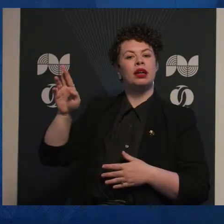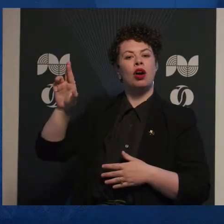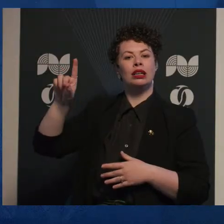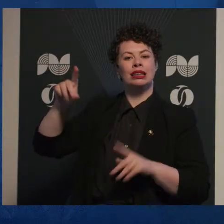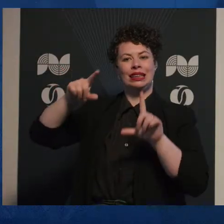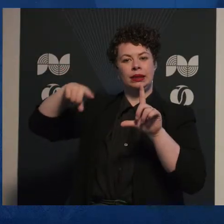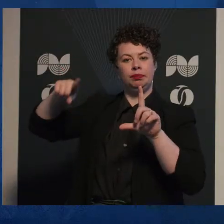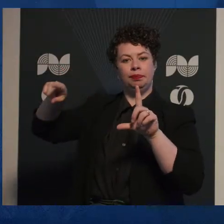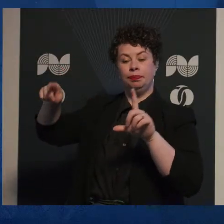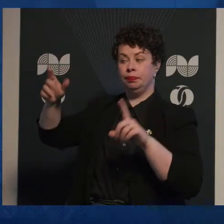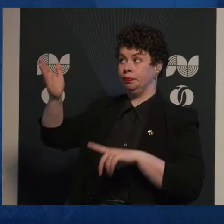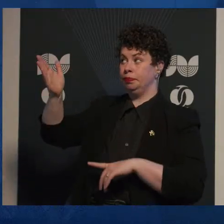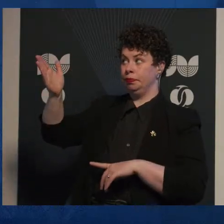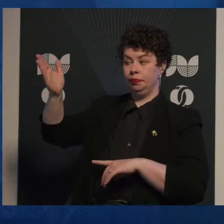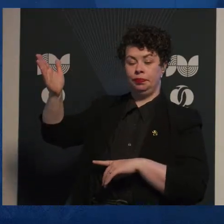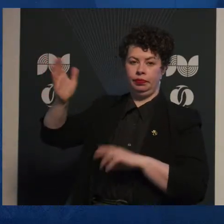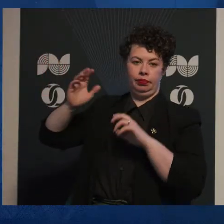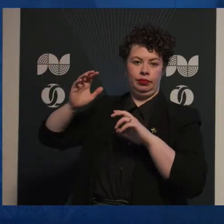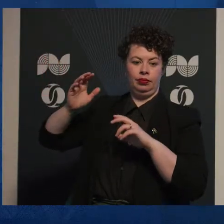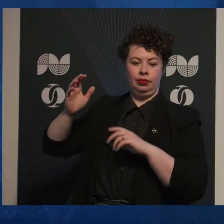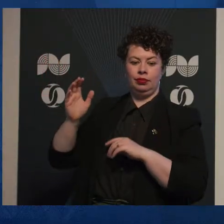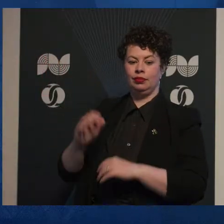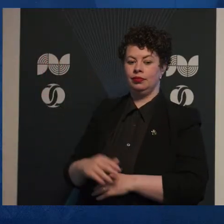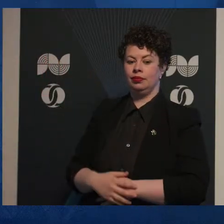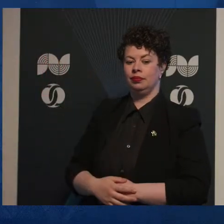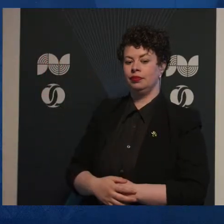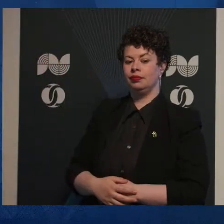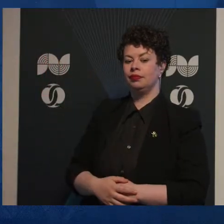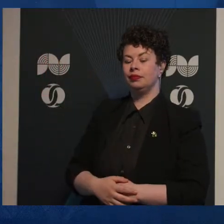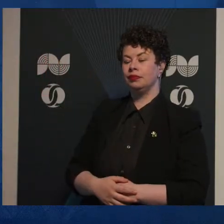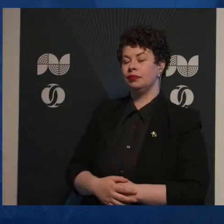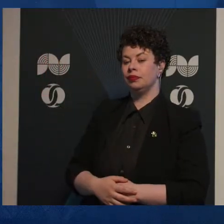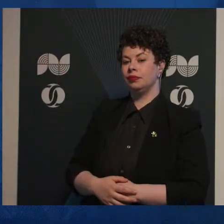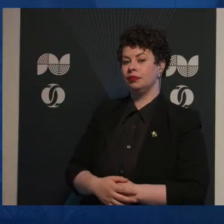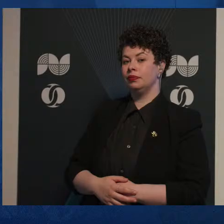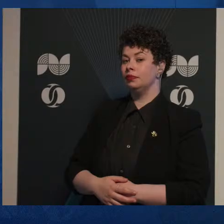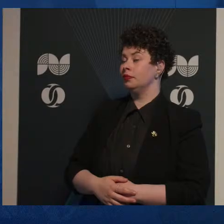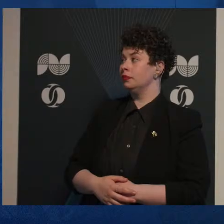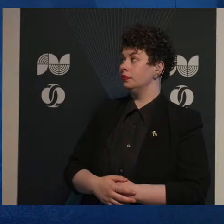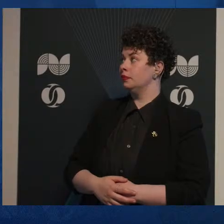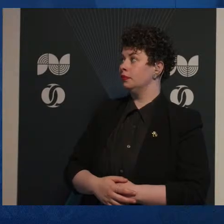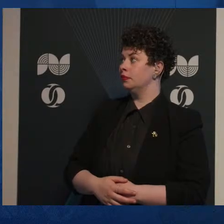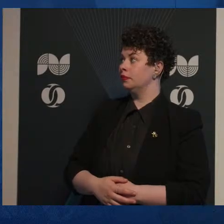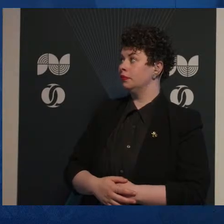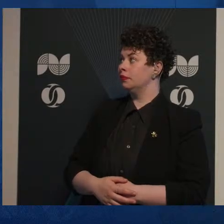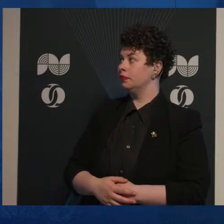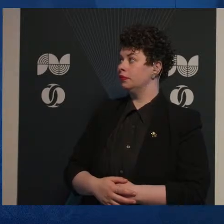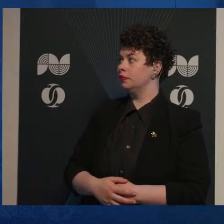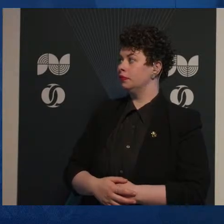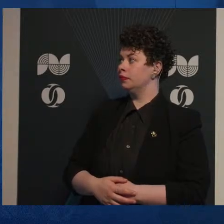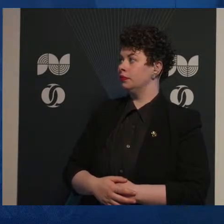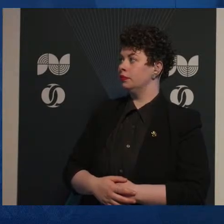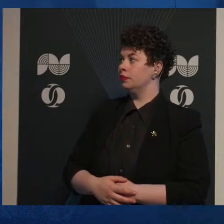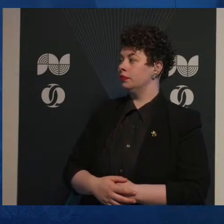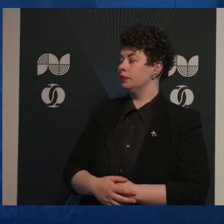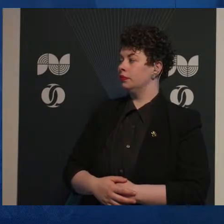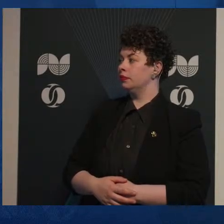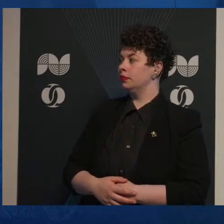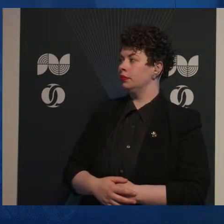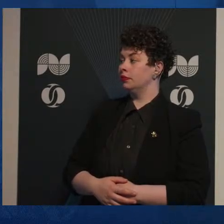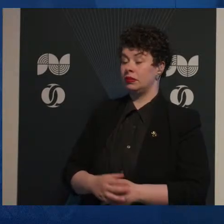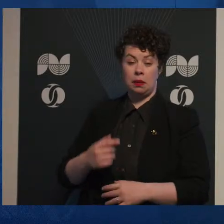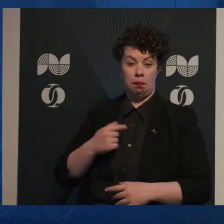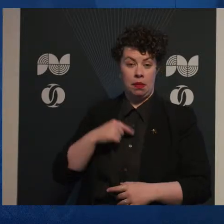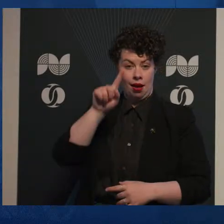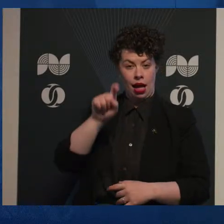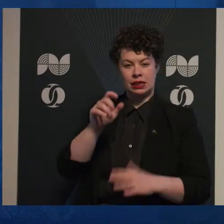that your colleagues showed me. And you may want to refer to this when you answer my